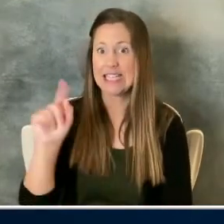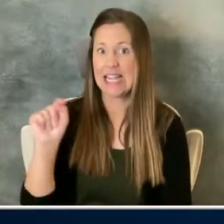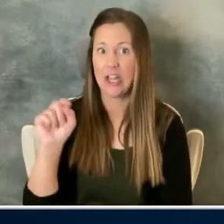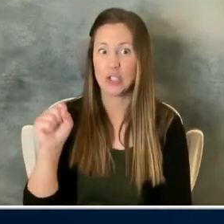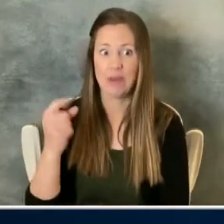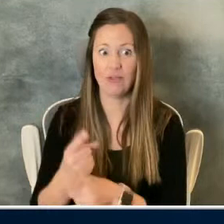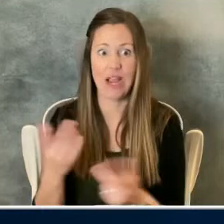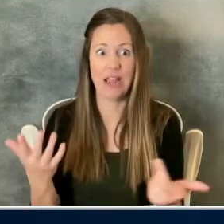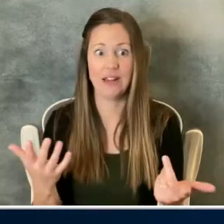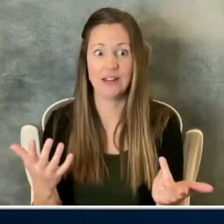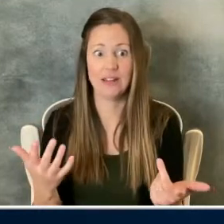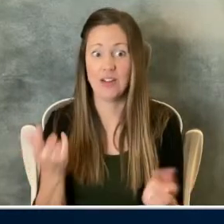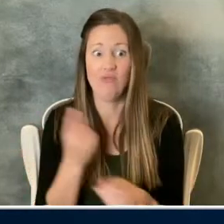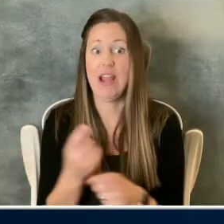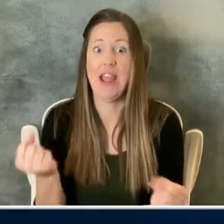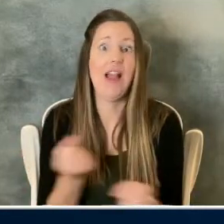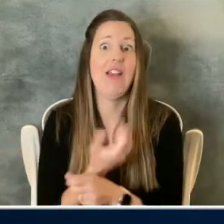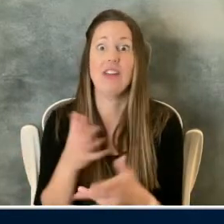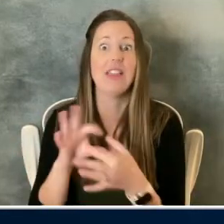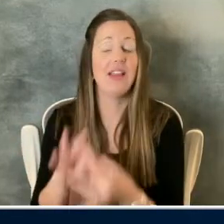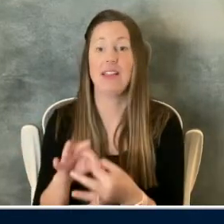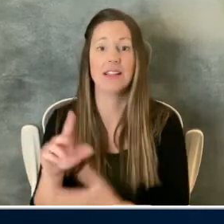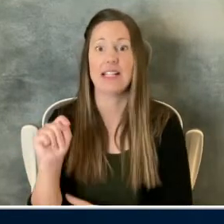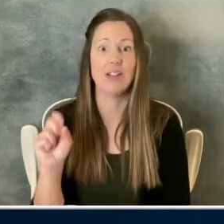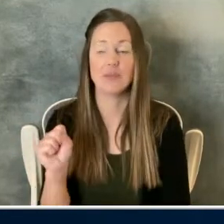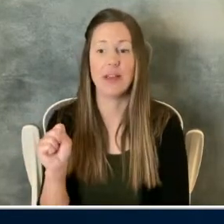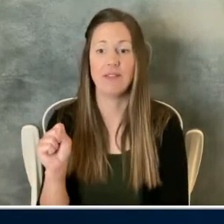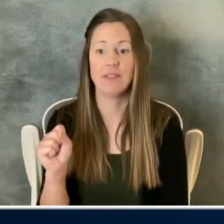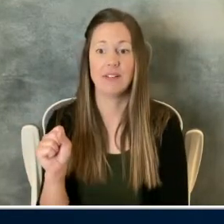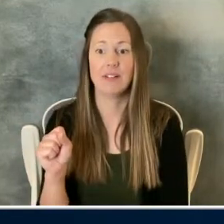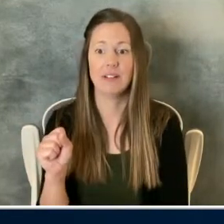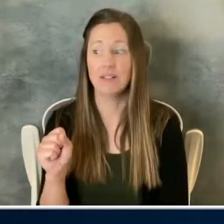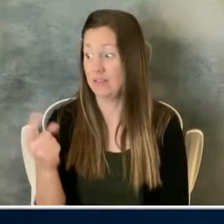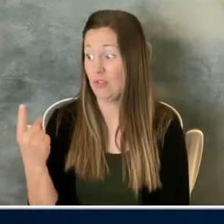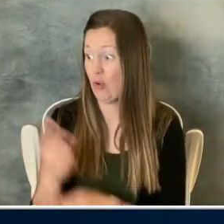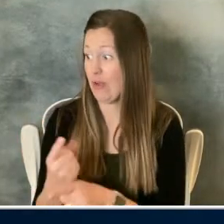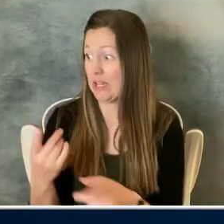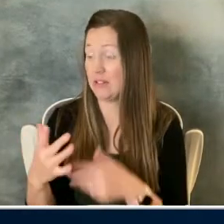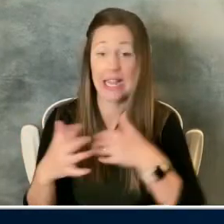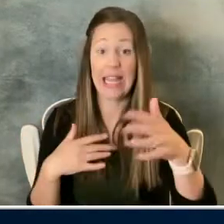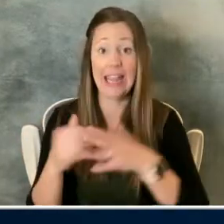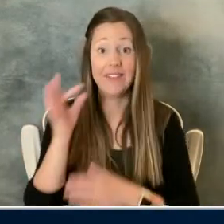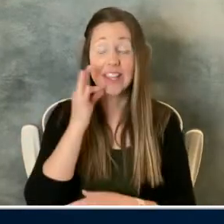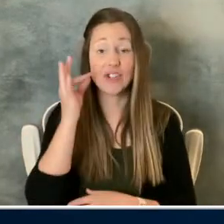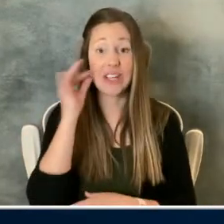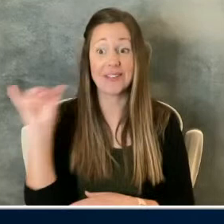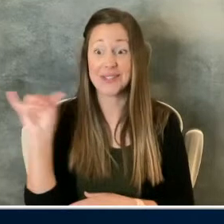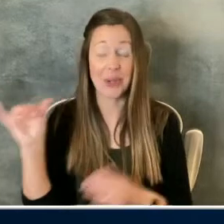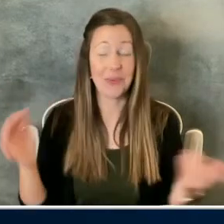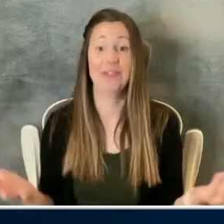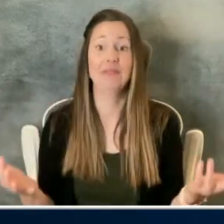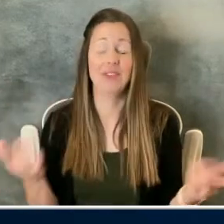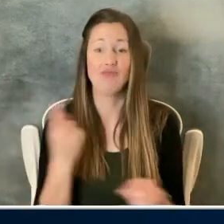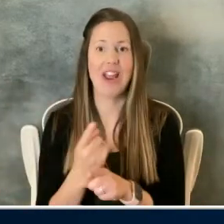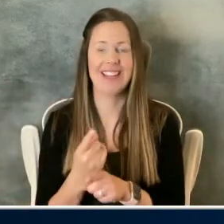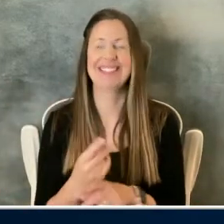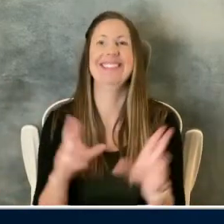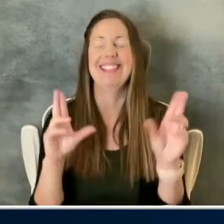of separation from Taylor Swift even the Chiefs' win was caused by Taylor Swift, not by Patrick and Travis. No,